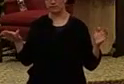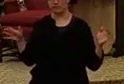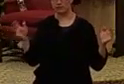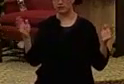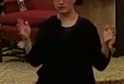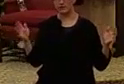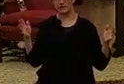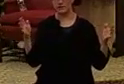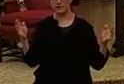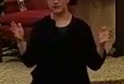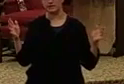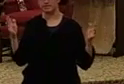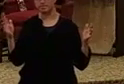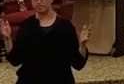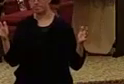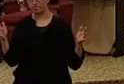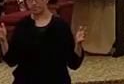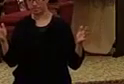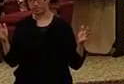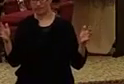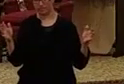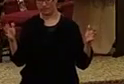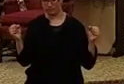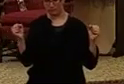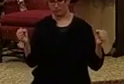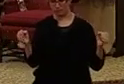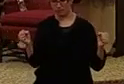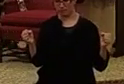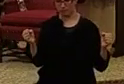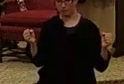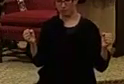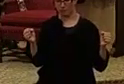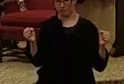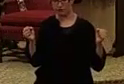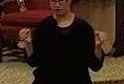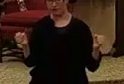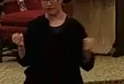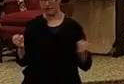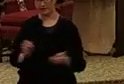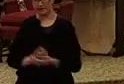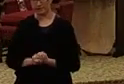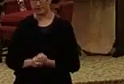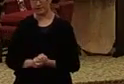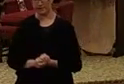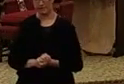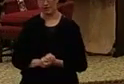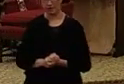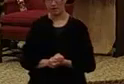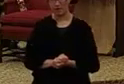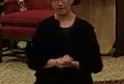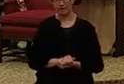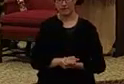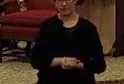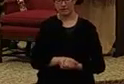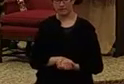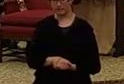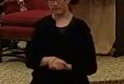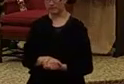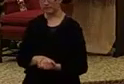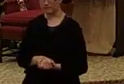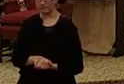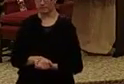Hallelujah. Hallelujah. No moko hikia la kaye koto no rakasheta la baha. My